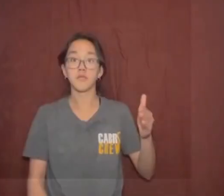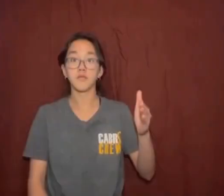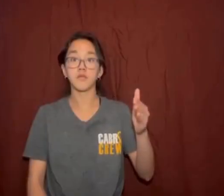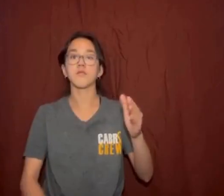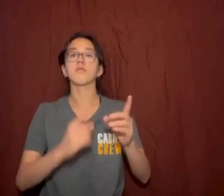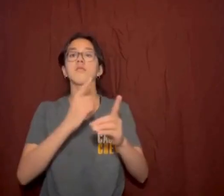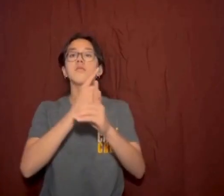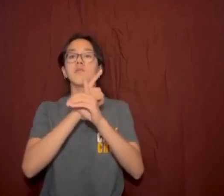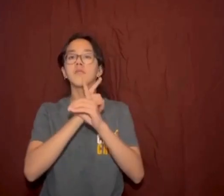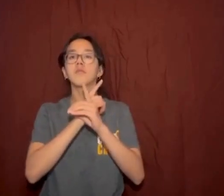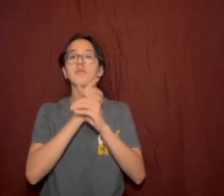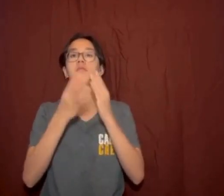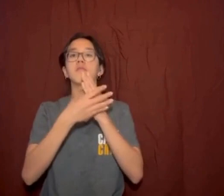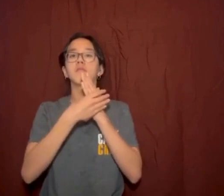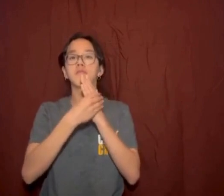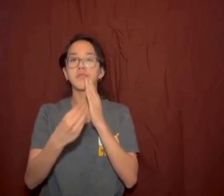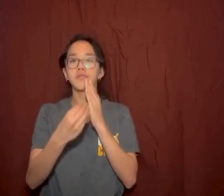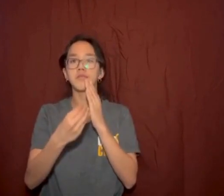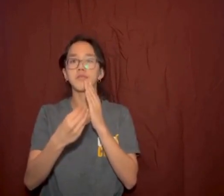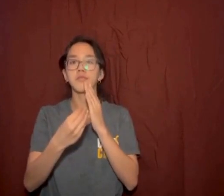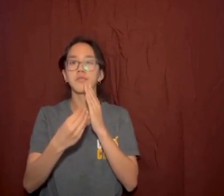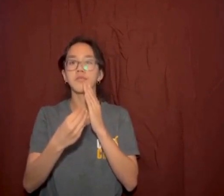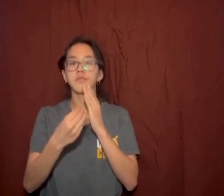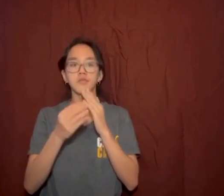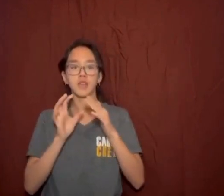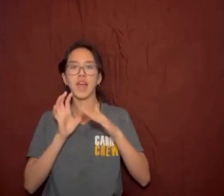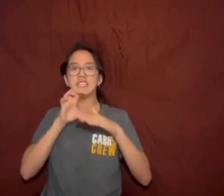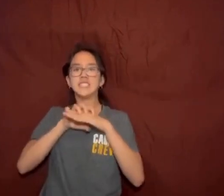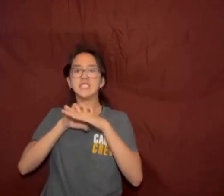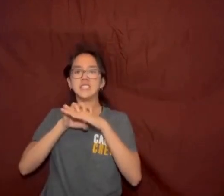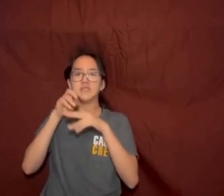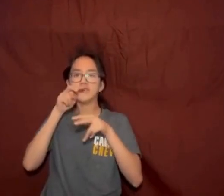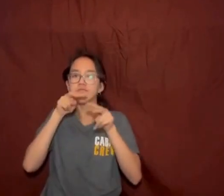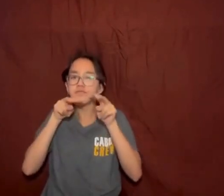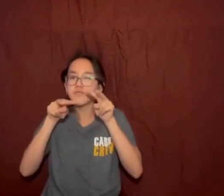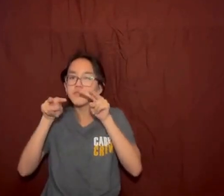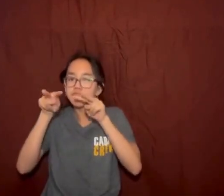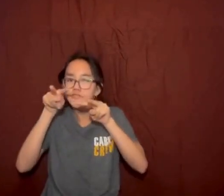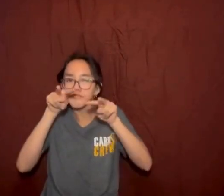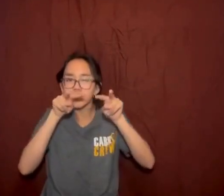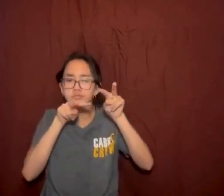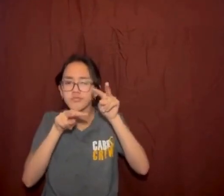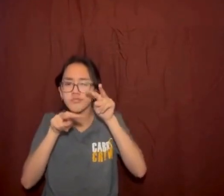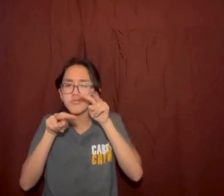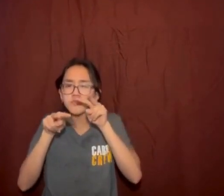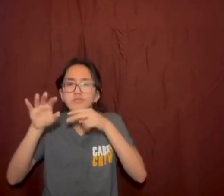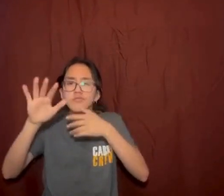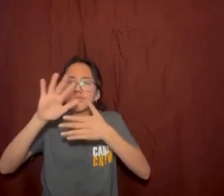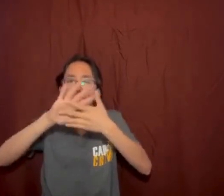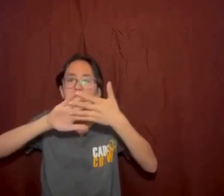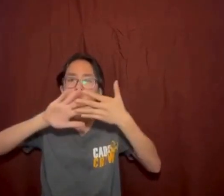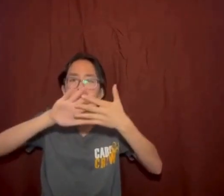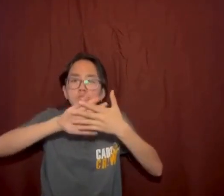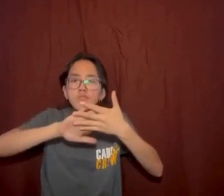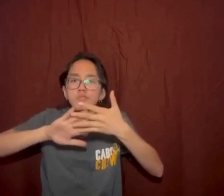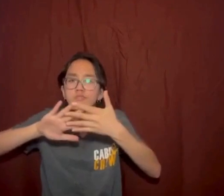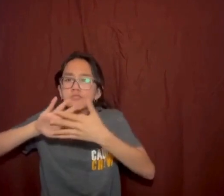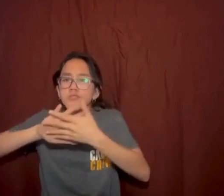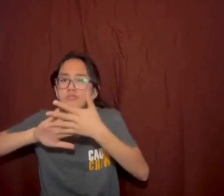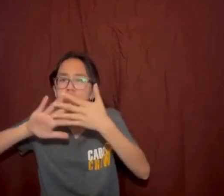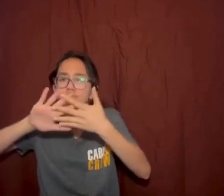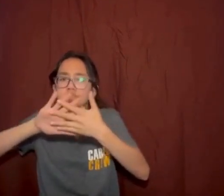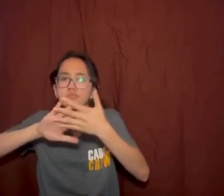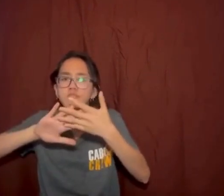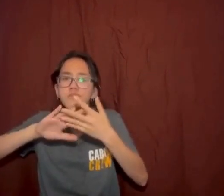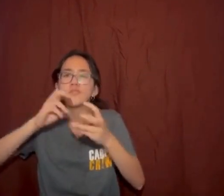is? It's a defense mechanism for the fish. It's designed